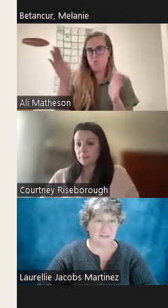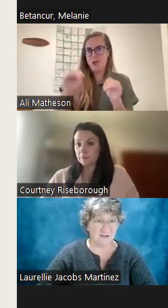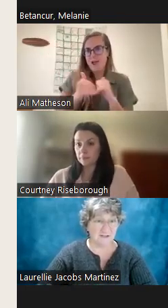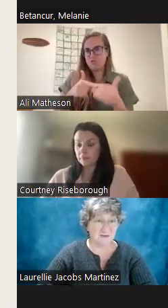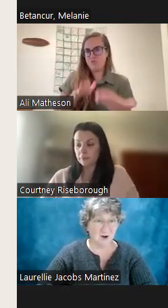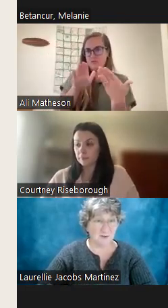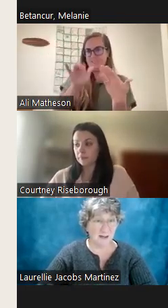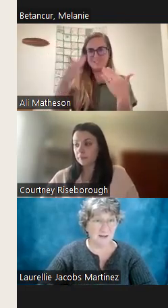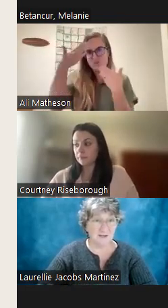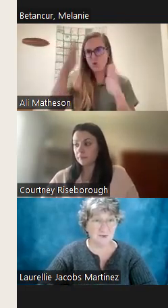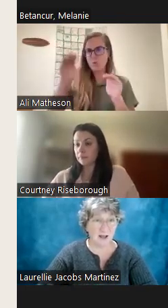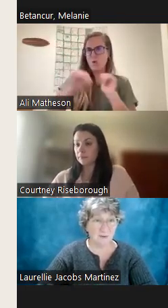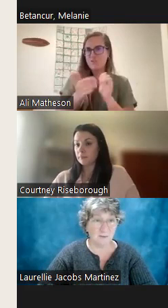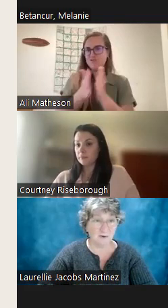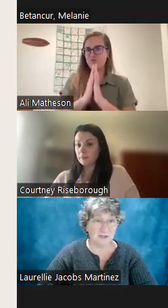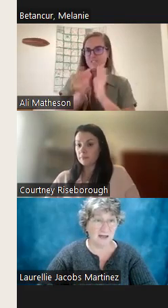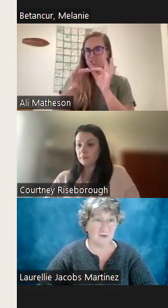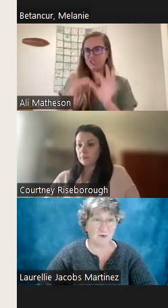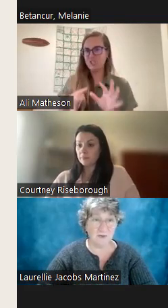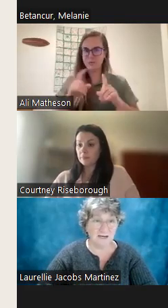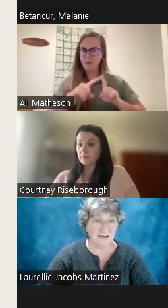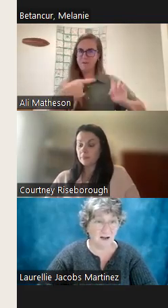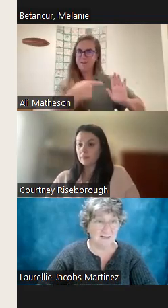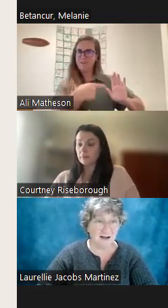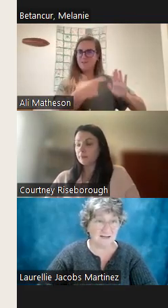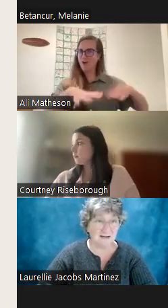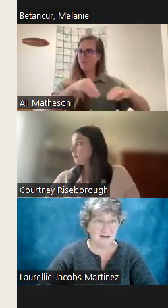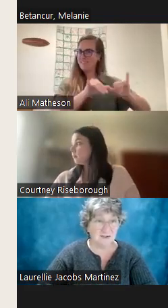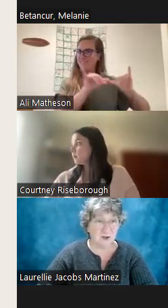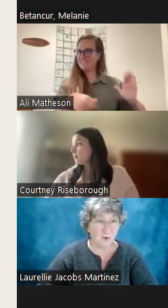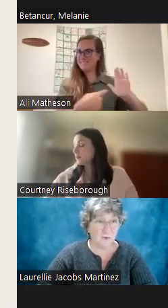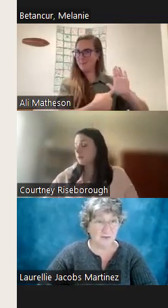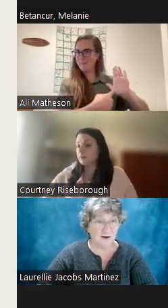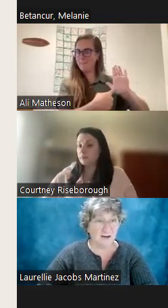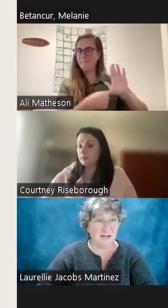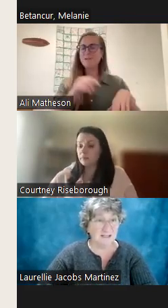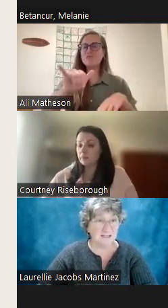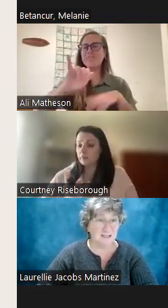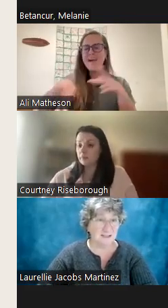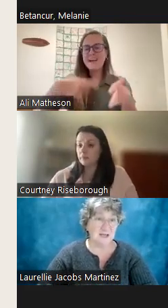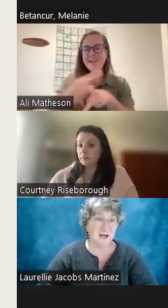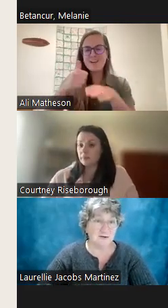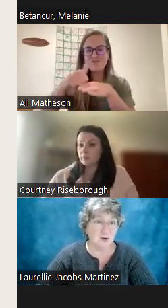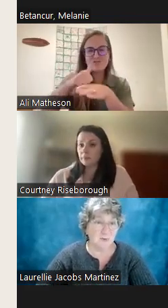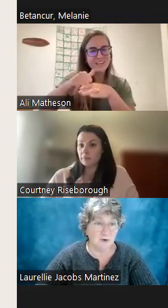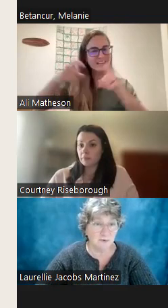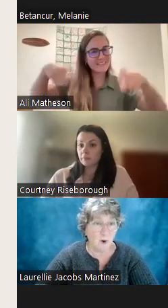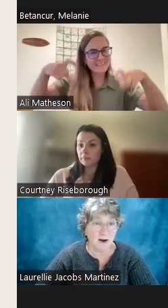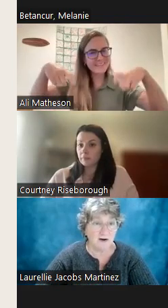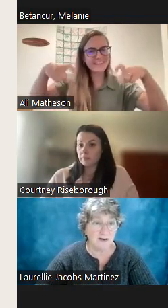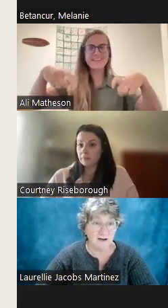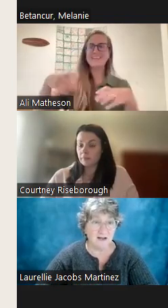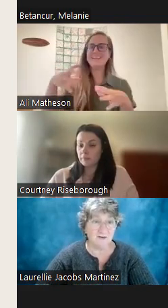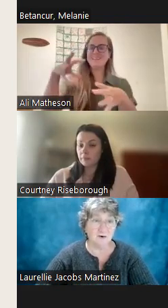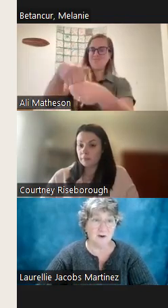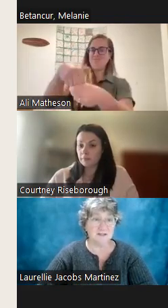office staff doesn't even know what that means or how to approach that or who they need to contact. So there it is in the system saying your interpreter is